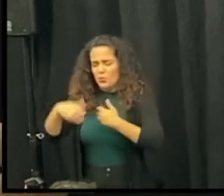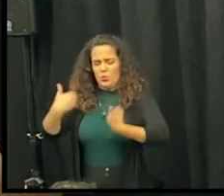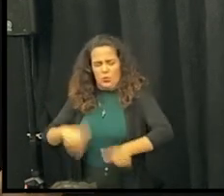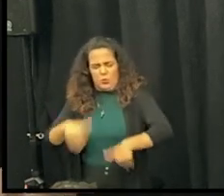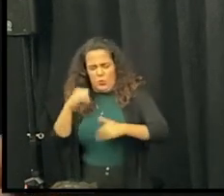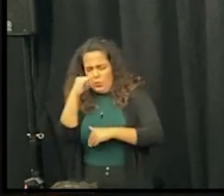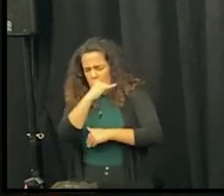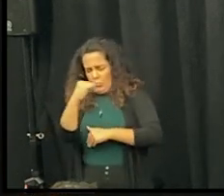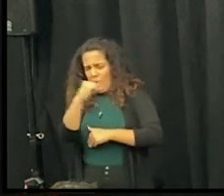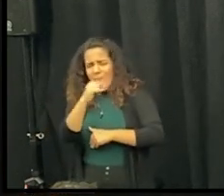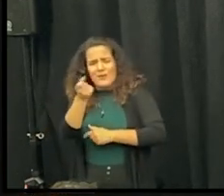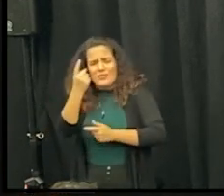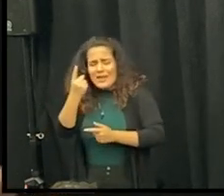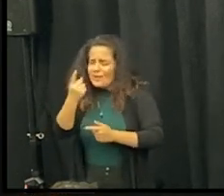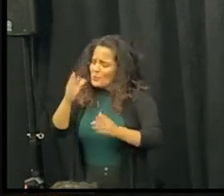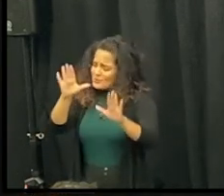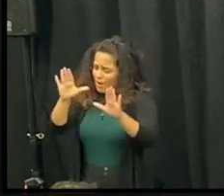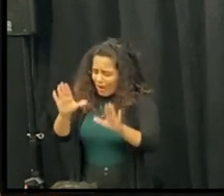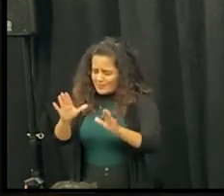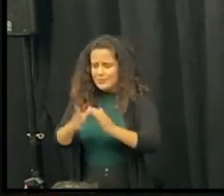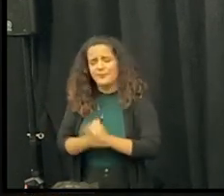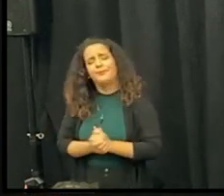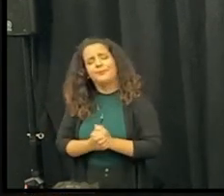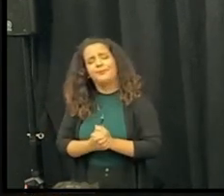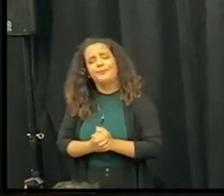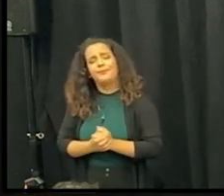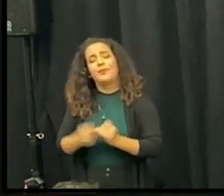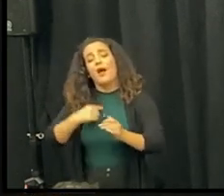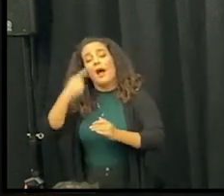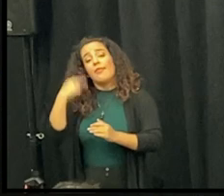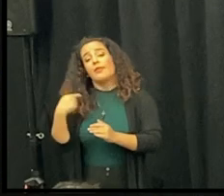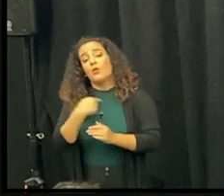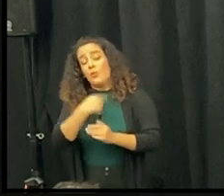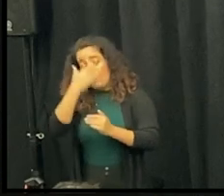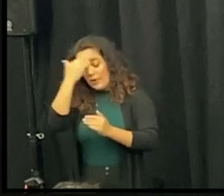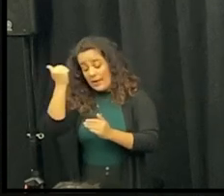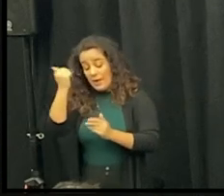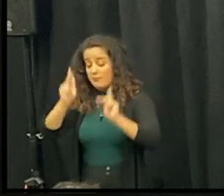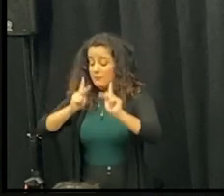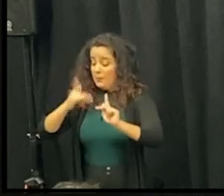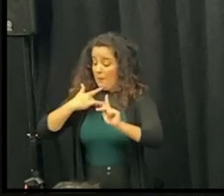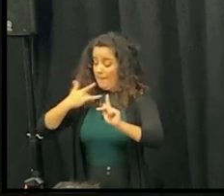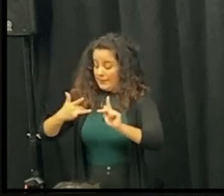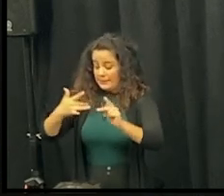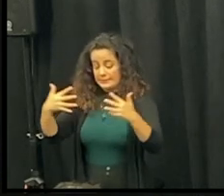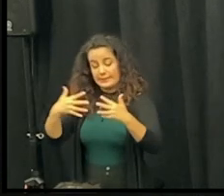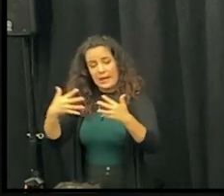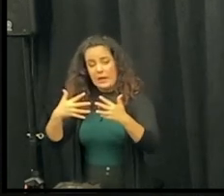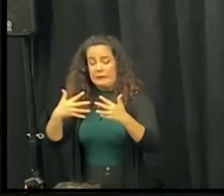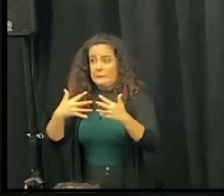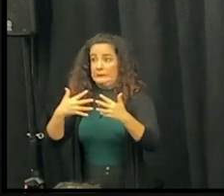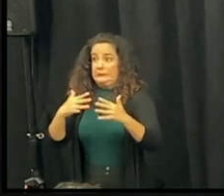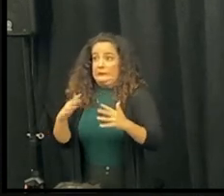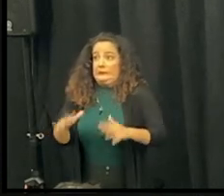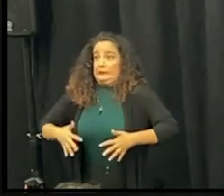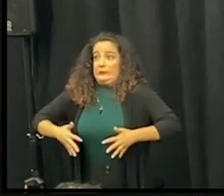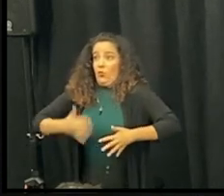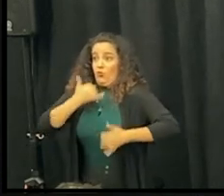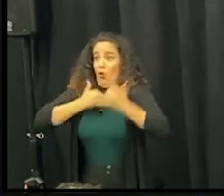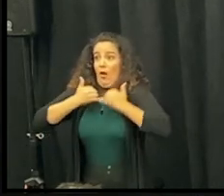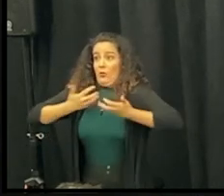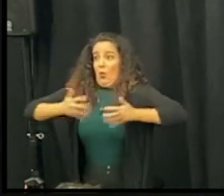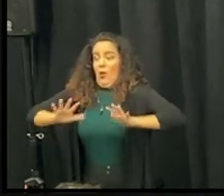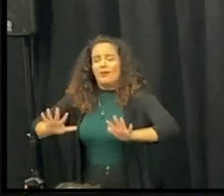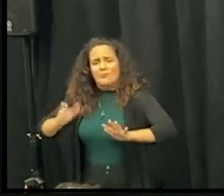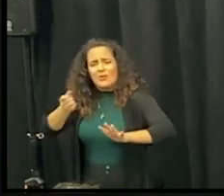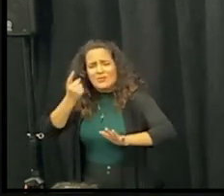just to have that. I think we forget that people are scared of being wrong, but there's so much vulnerability